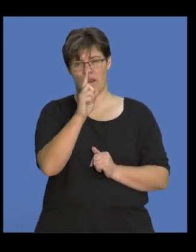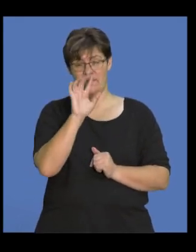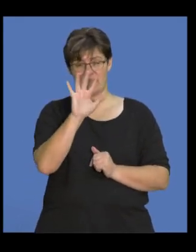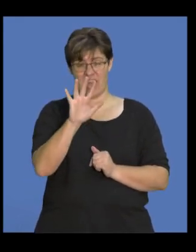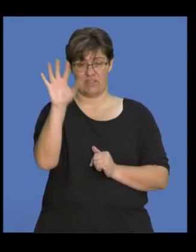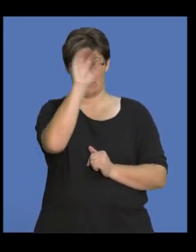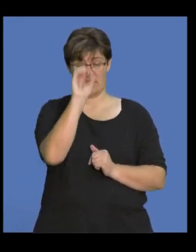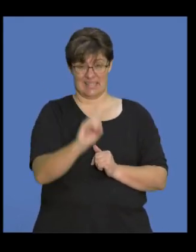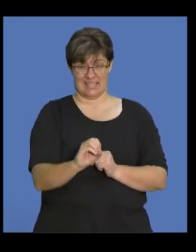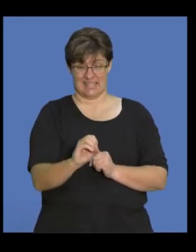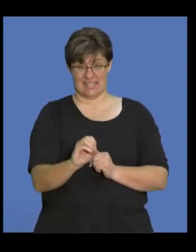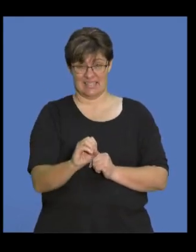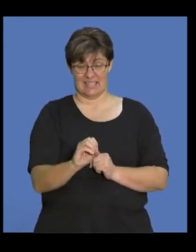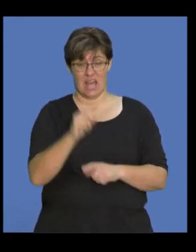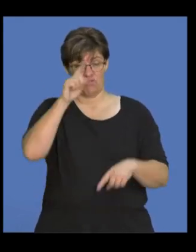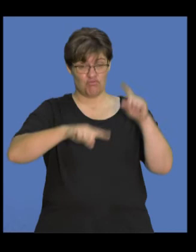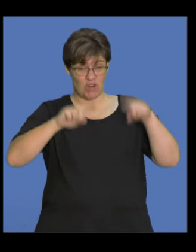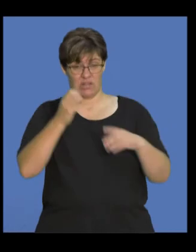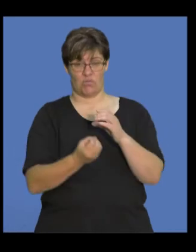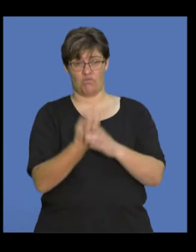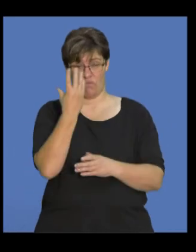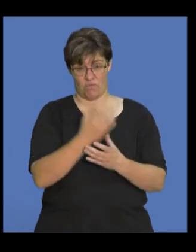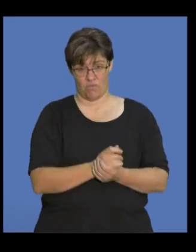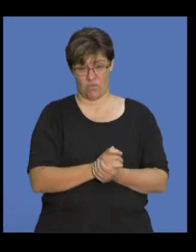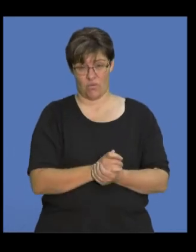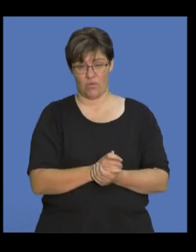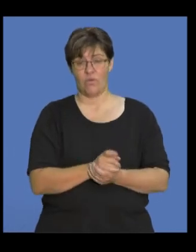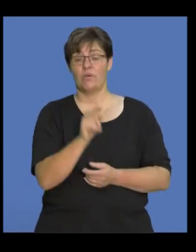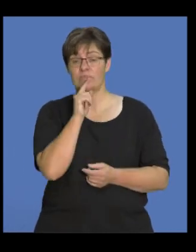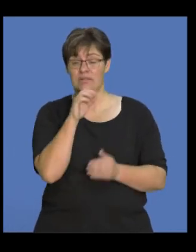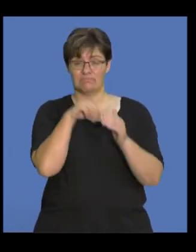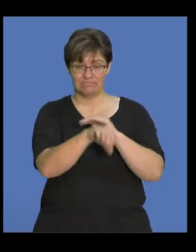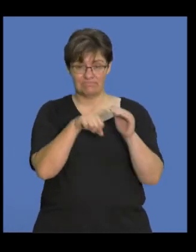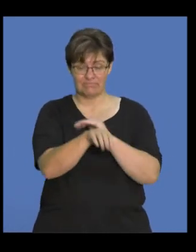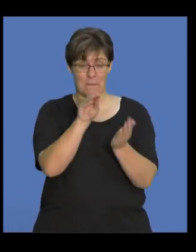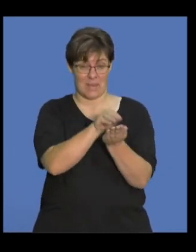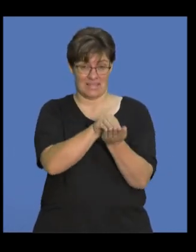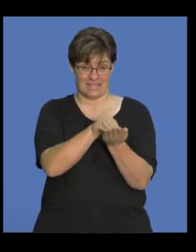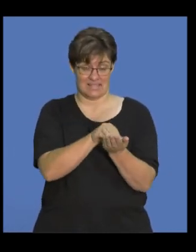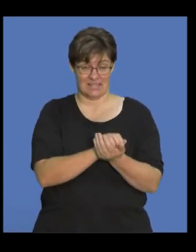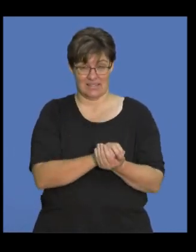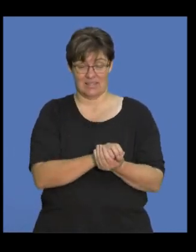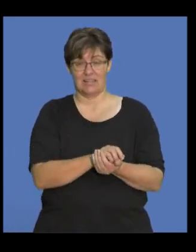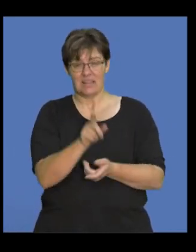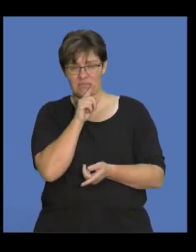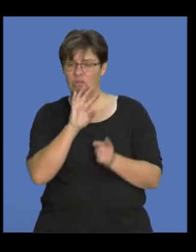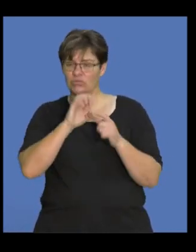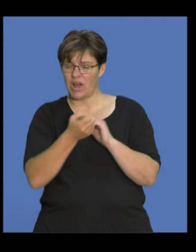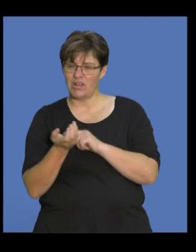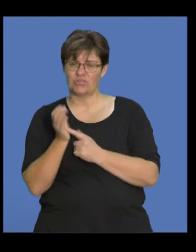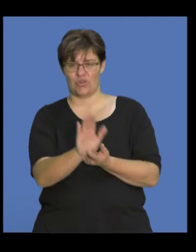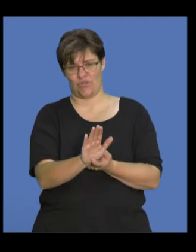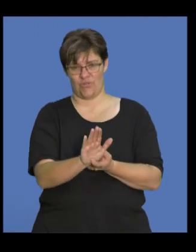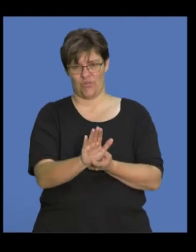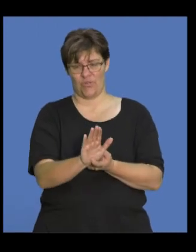115% in terms of rate of growth. And this is a rate of growth of mice. That's what I was trying to show you in